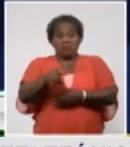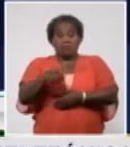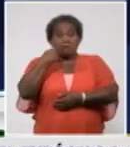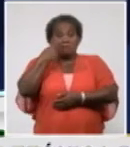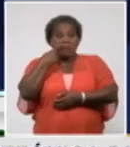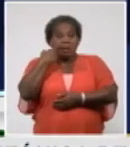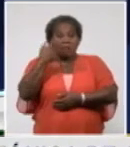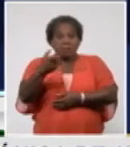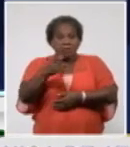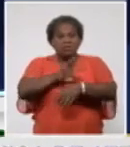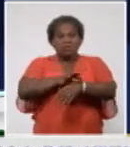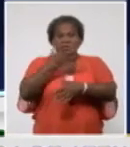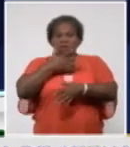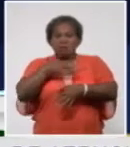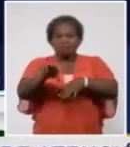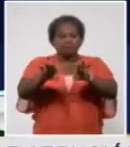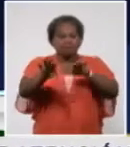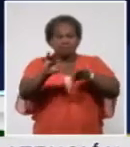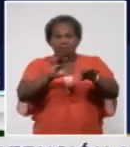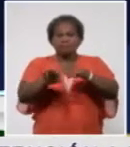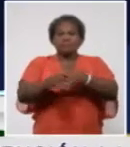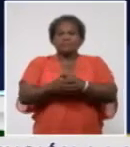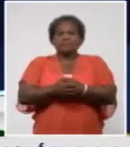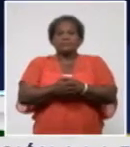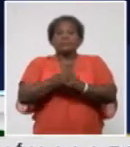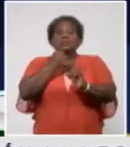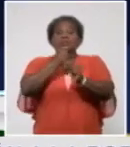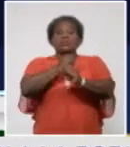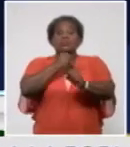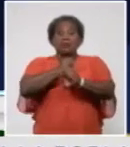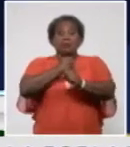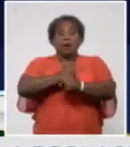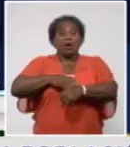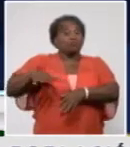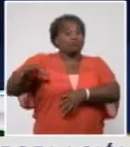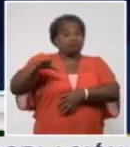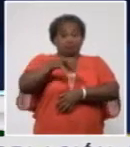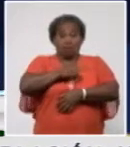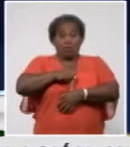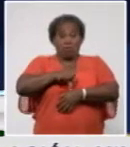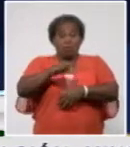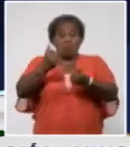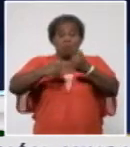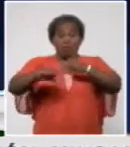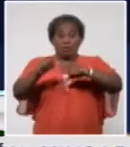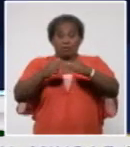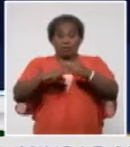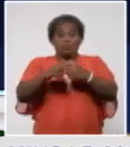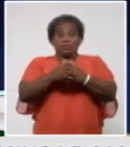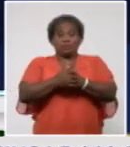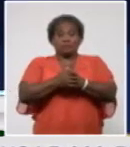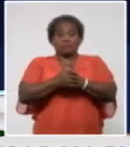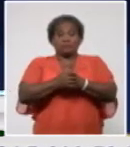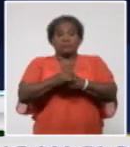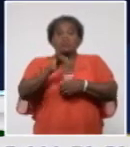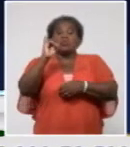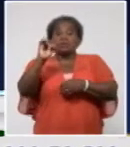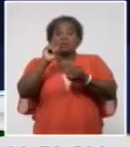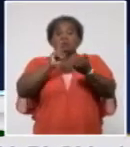926 in Havana's Hygiene, Epidemiology and Microbiology Center, 800 in Villa Claras,